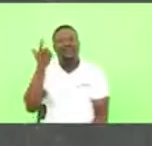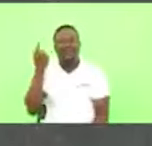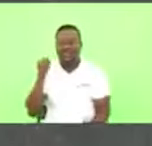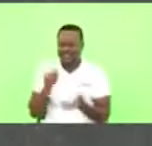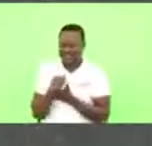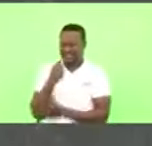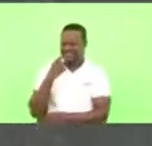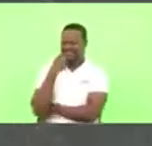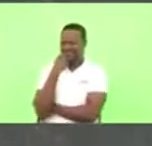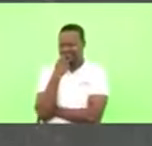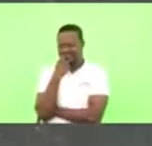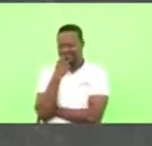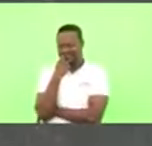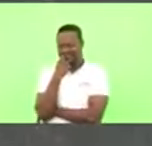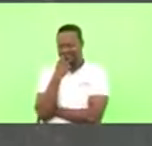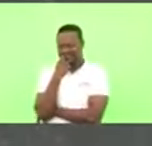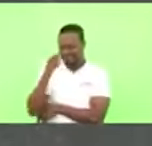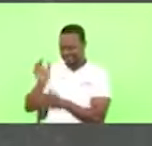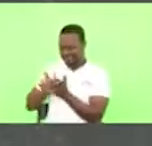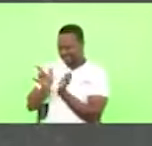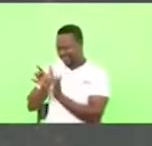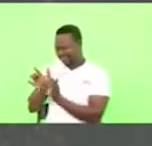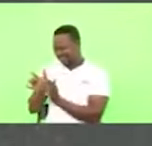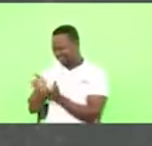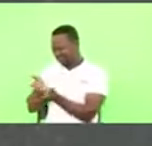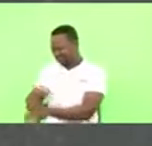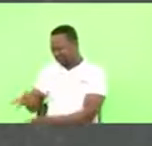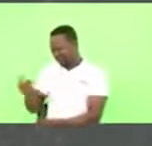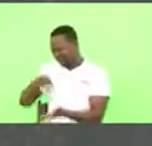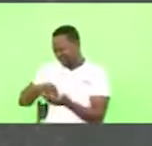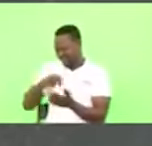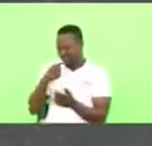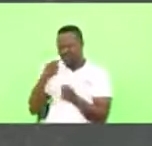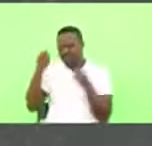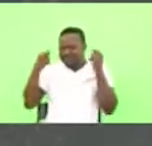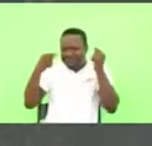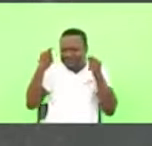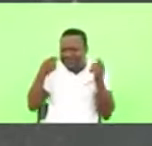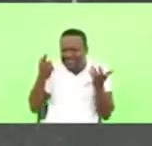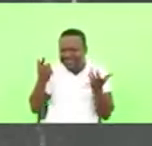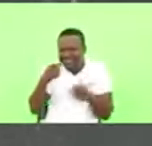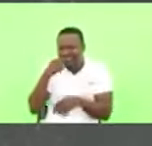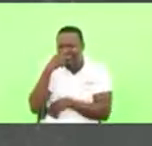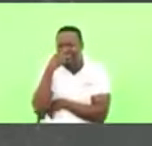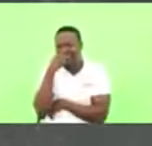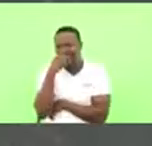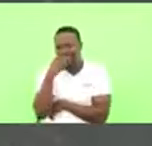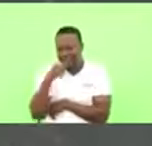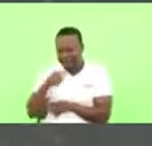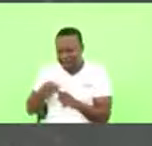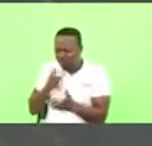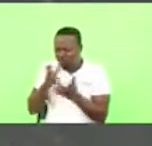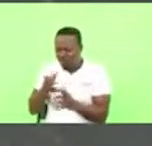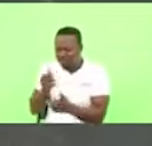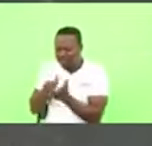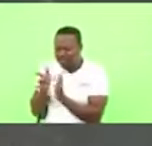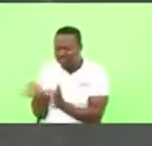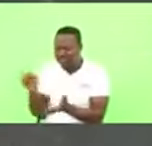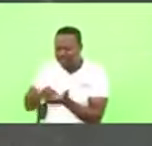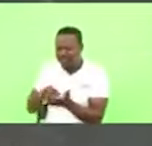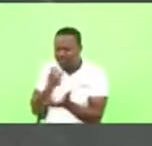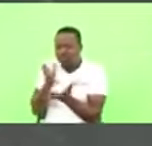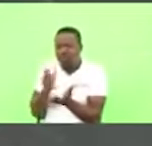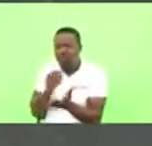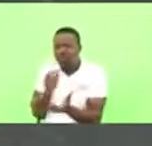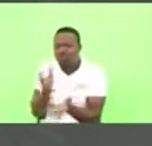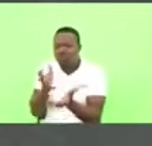had concern about Jesus' rise from the dead, and therefore did not want it to happen.